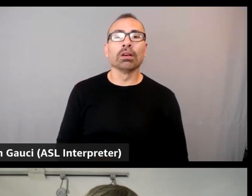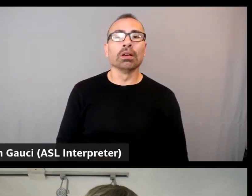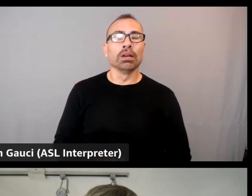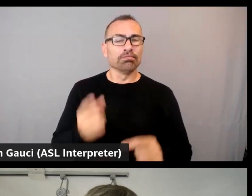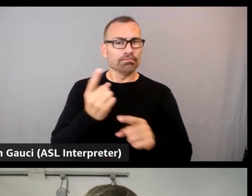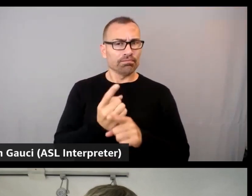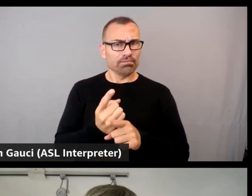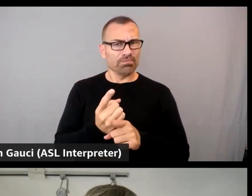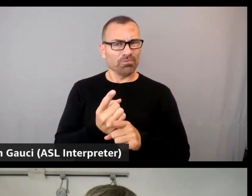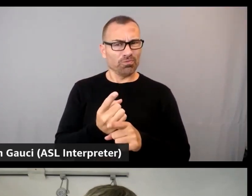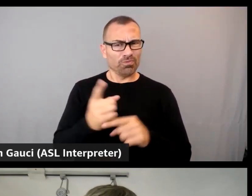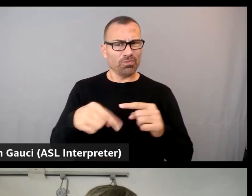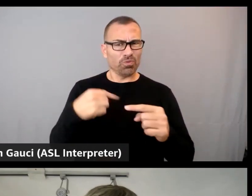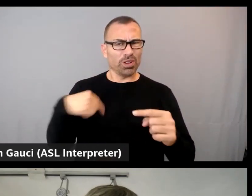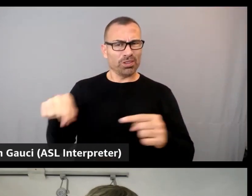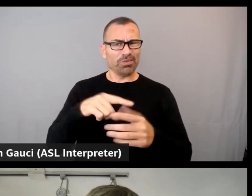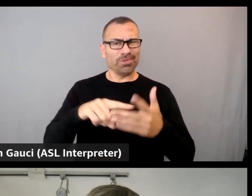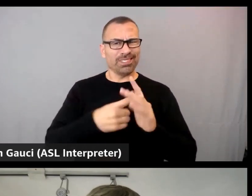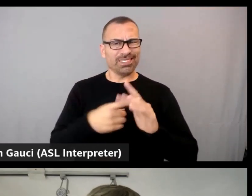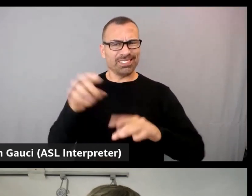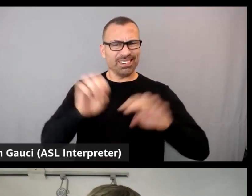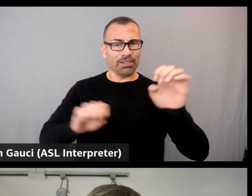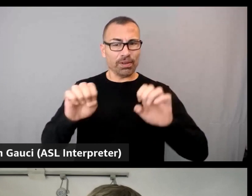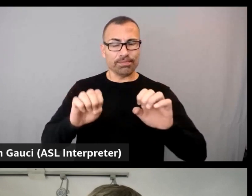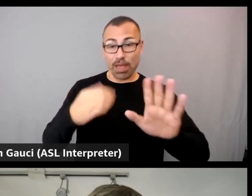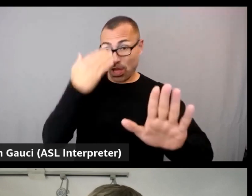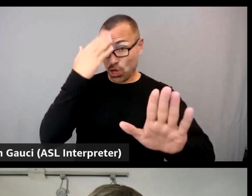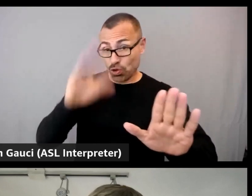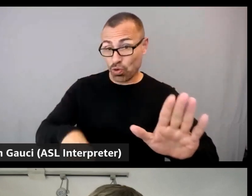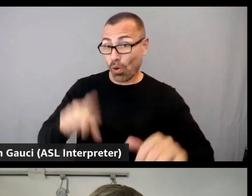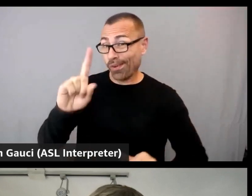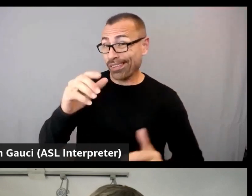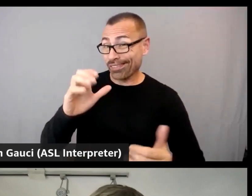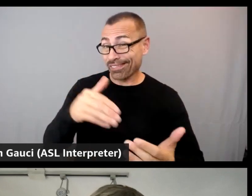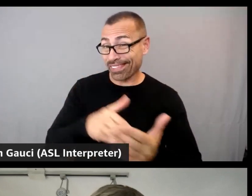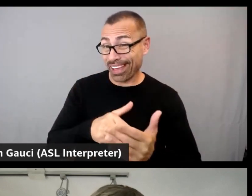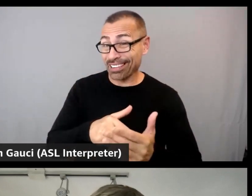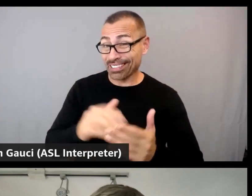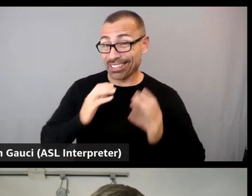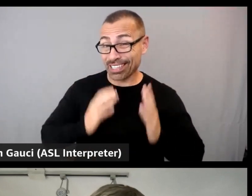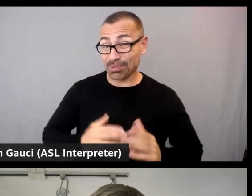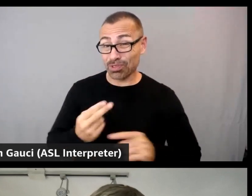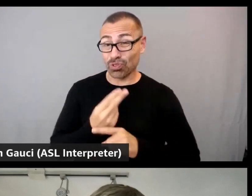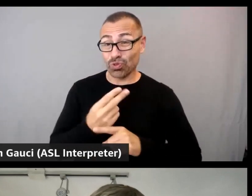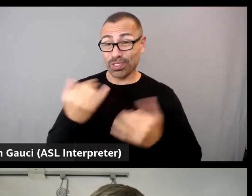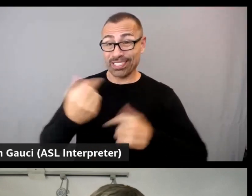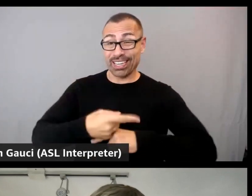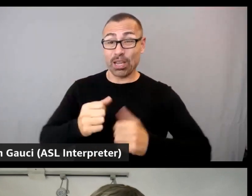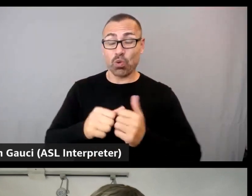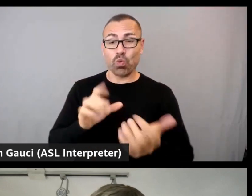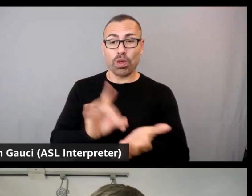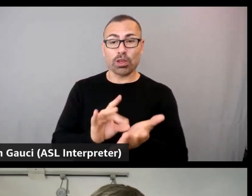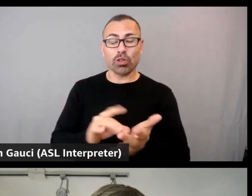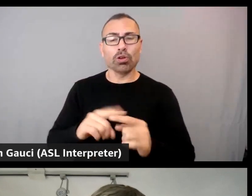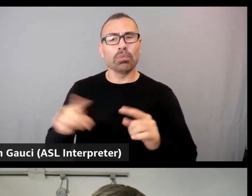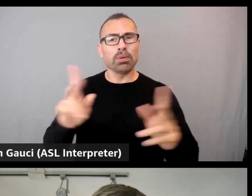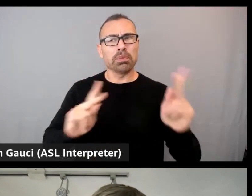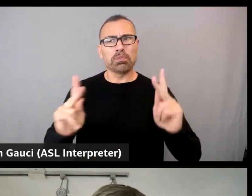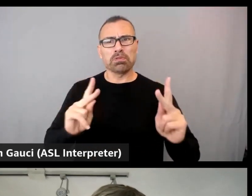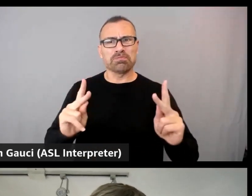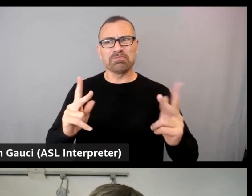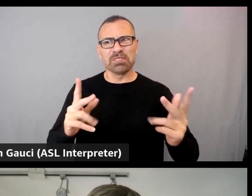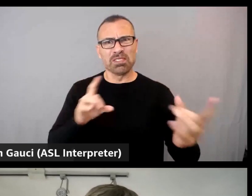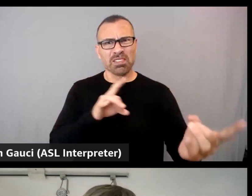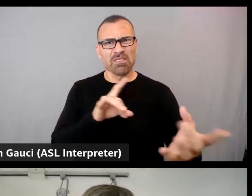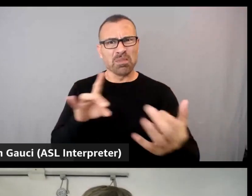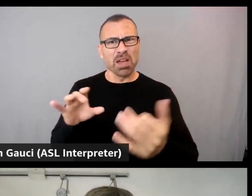evaluating, and like hundreds of thousands of customers are using this today with Glue, and the feedback we were hearing is, hey, we need an ability for you